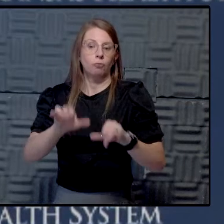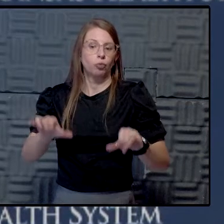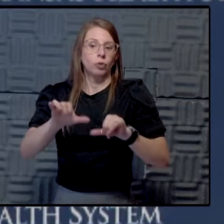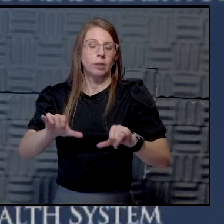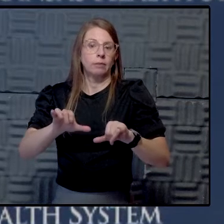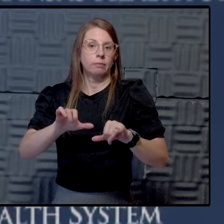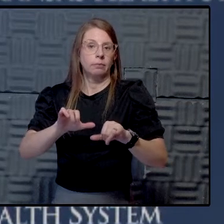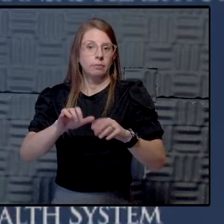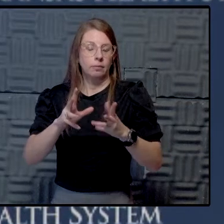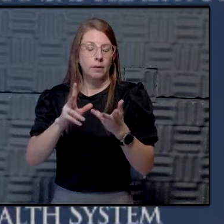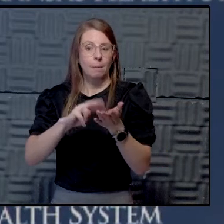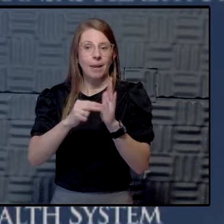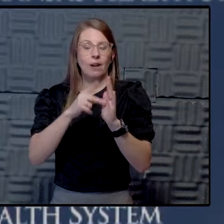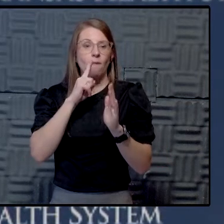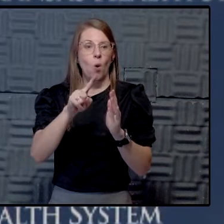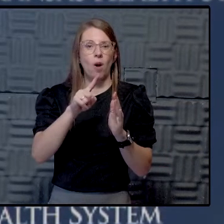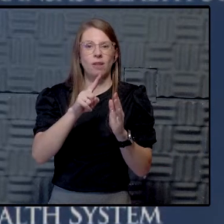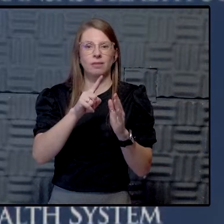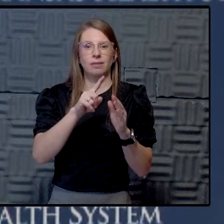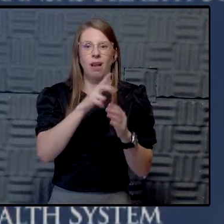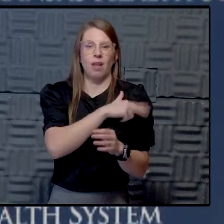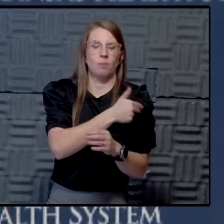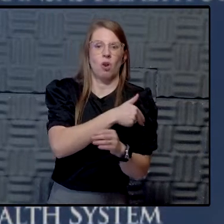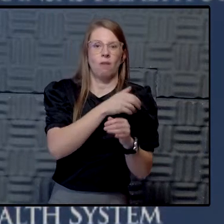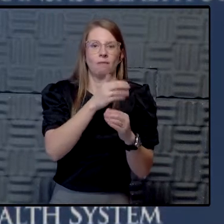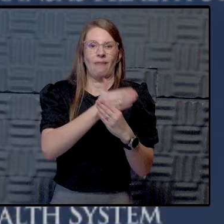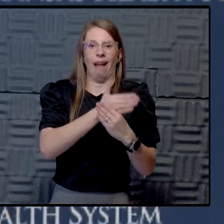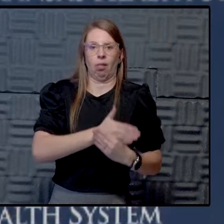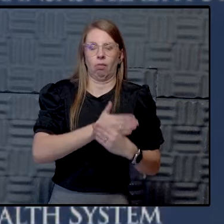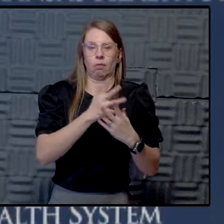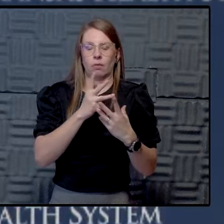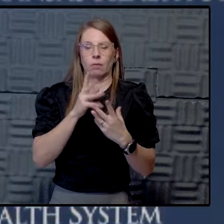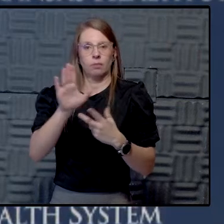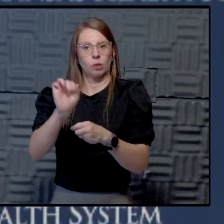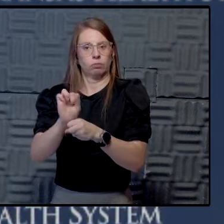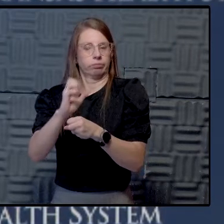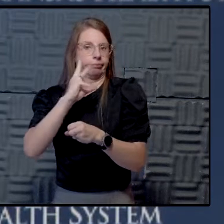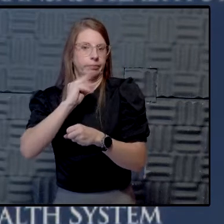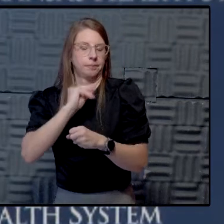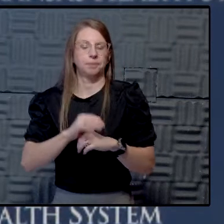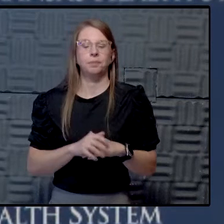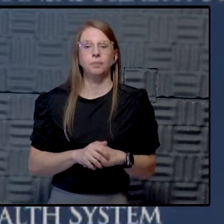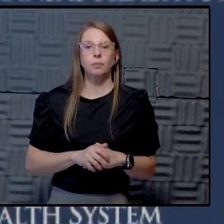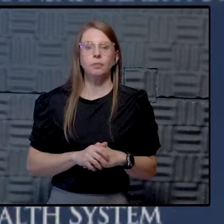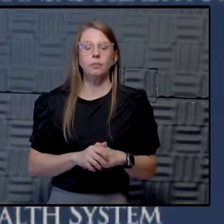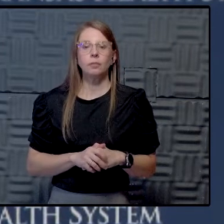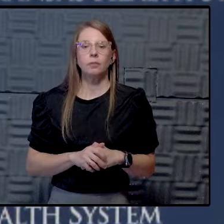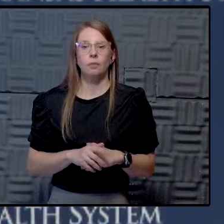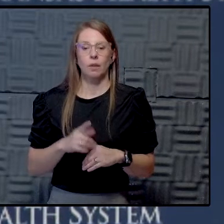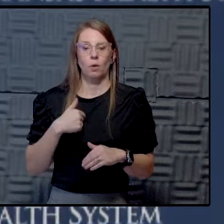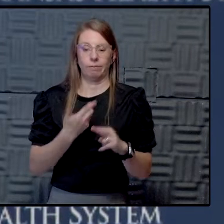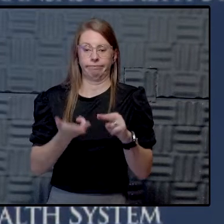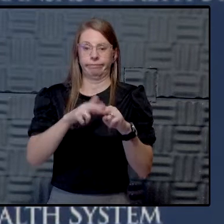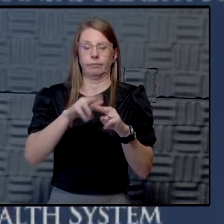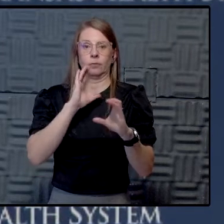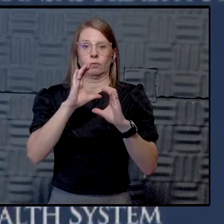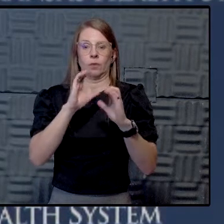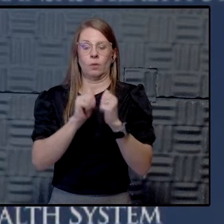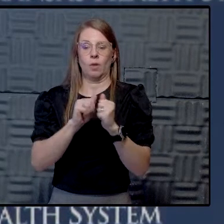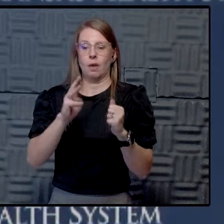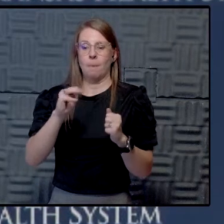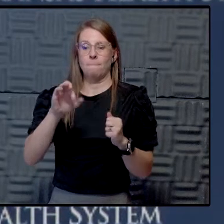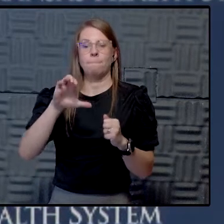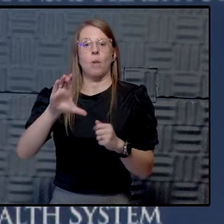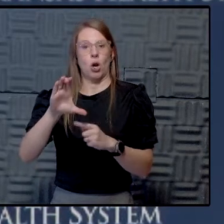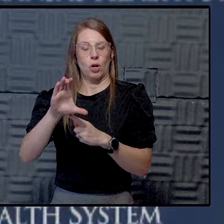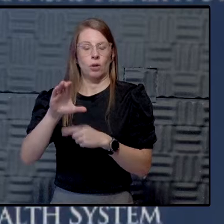physicians are credentialed in the hospital. We are dramatically have increased our communication with agencies like